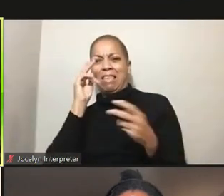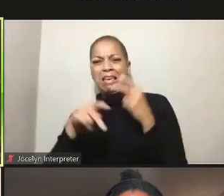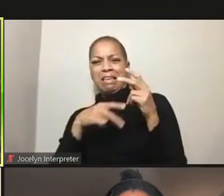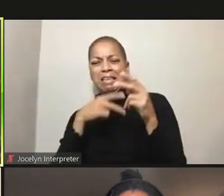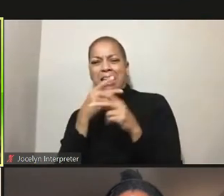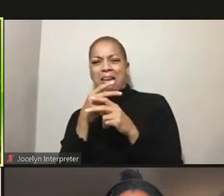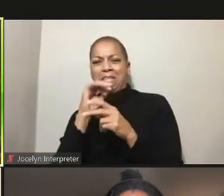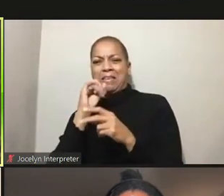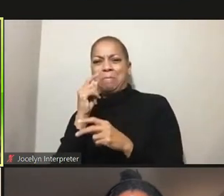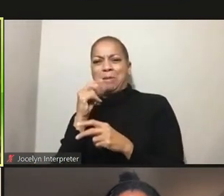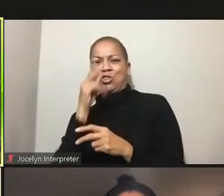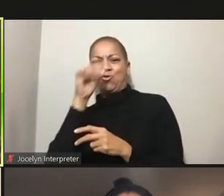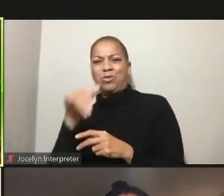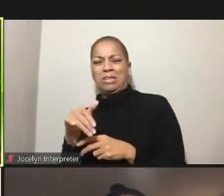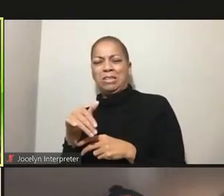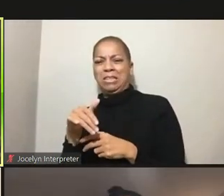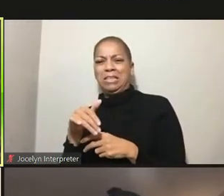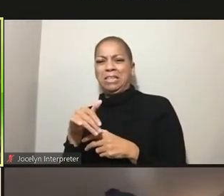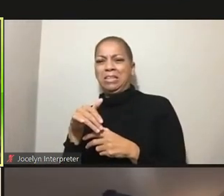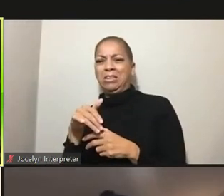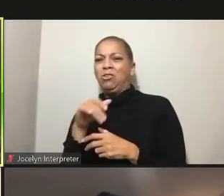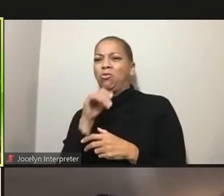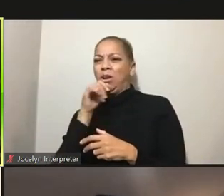as dehumanizing to Black people